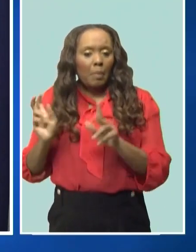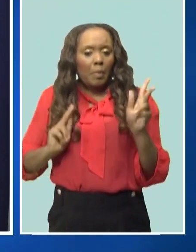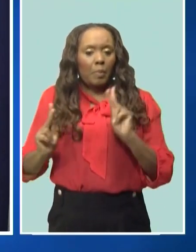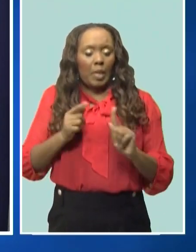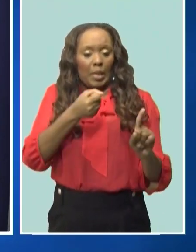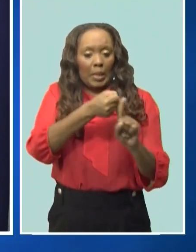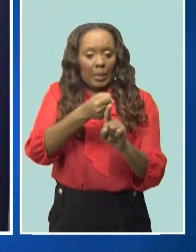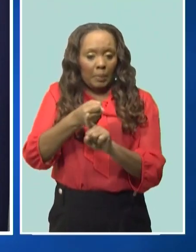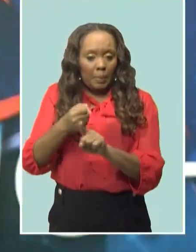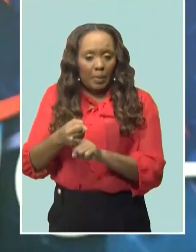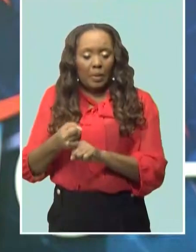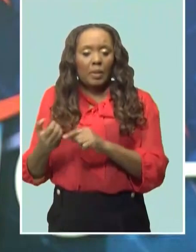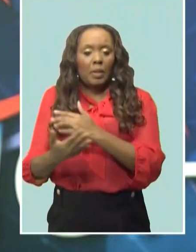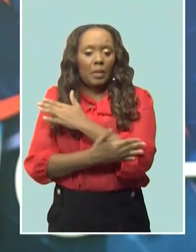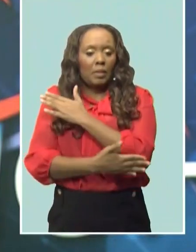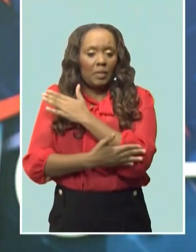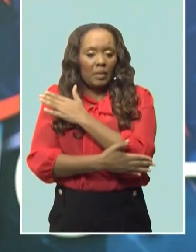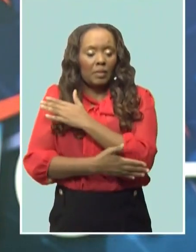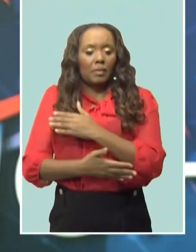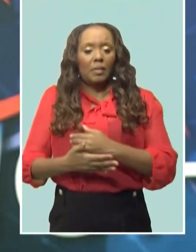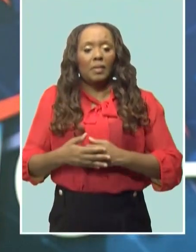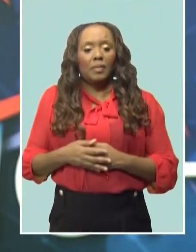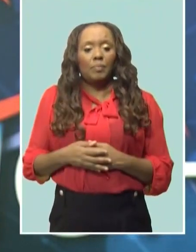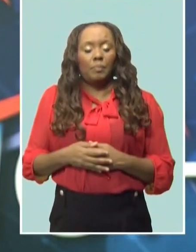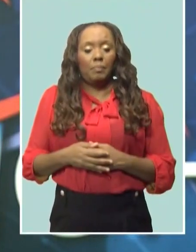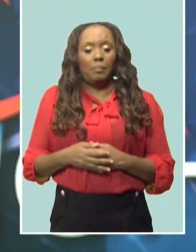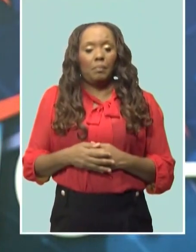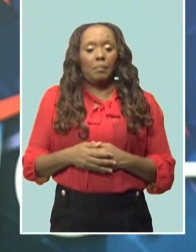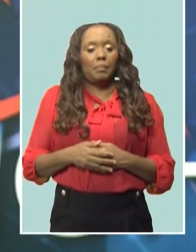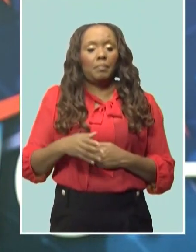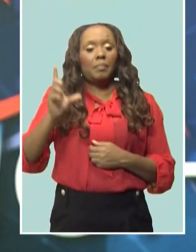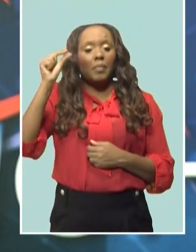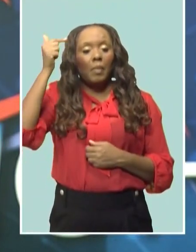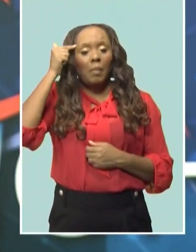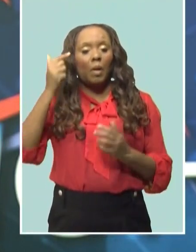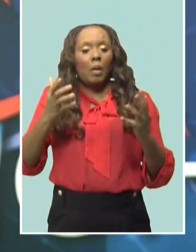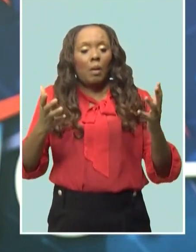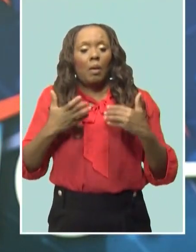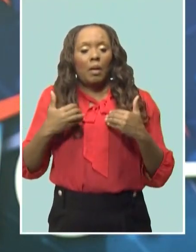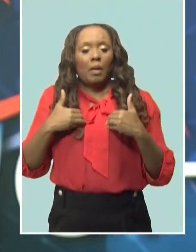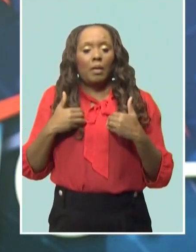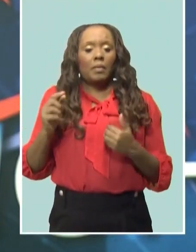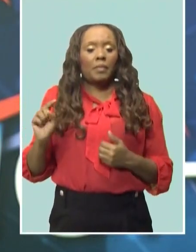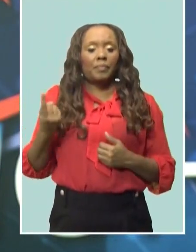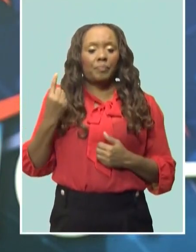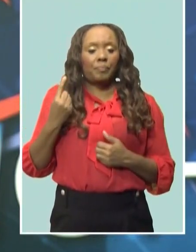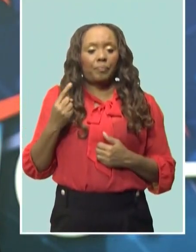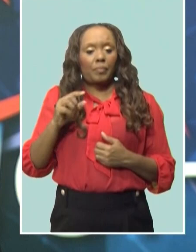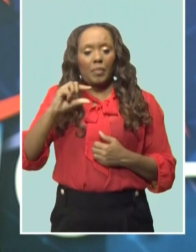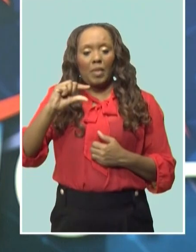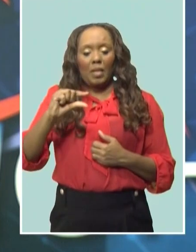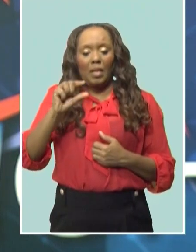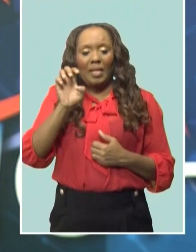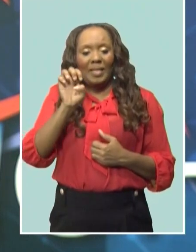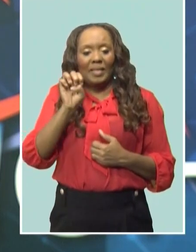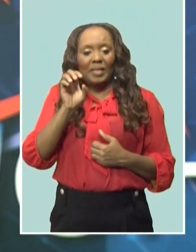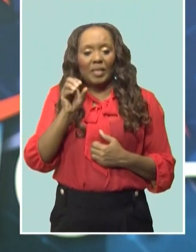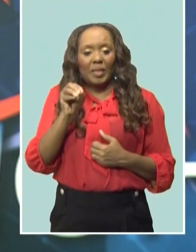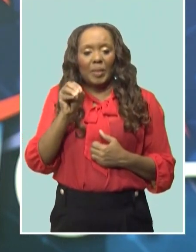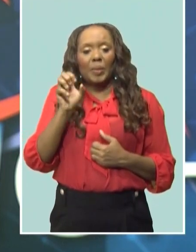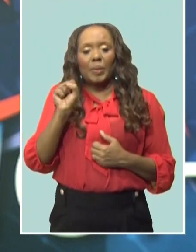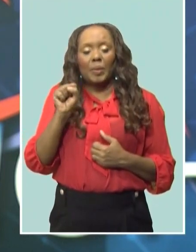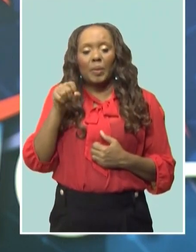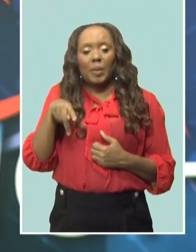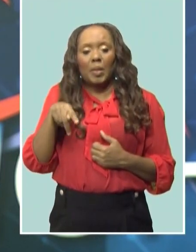digital domain. Government is embarking on Barbados' first geospatial mapping, a comprehensive effort to assist the